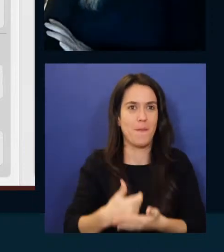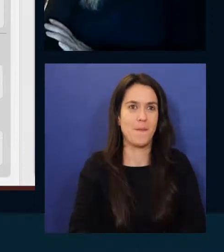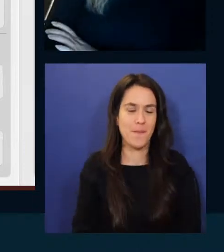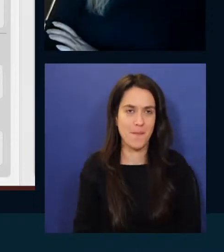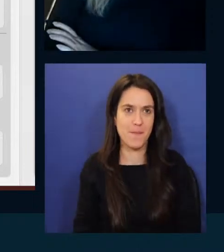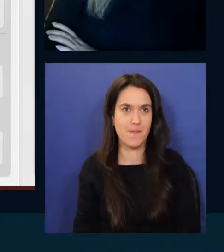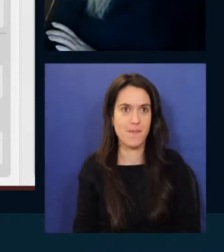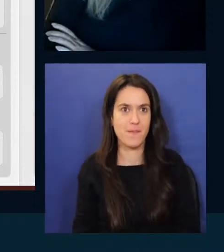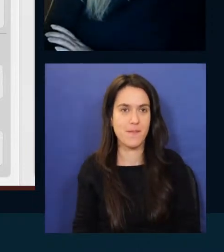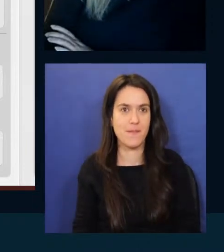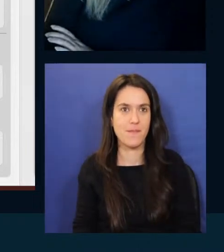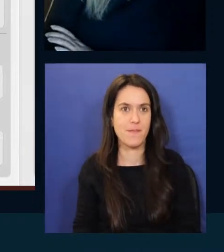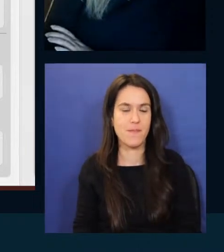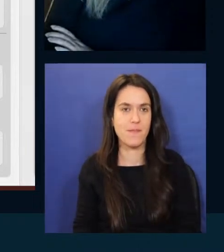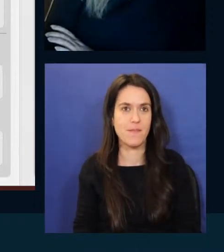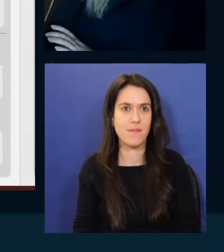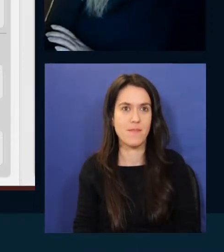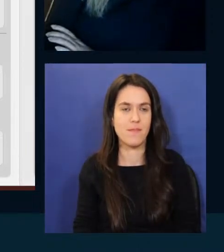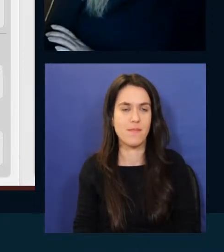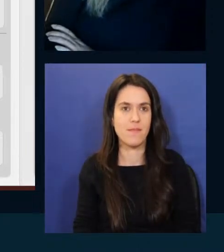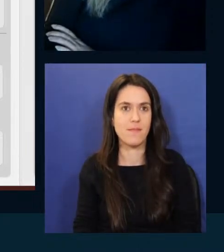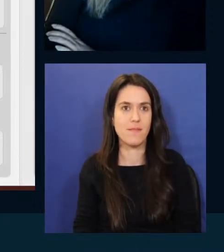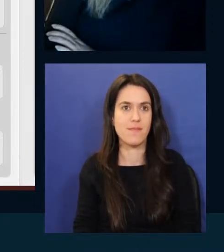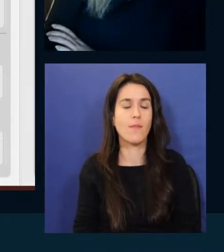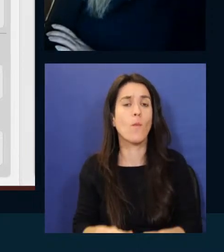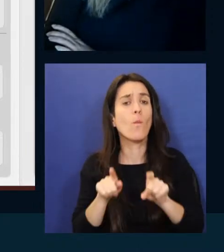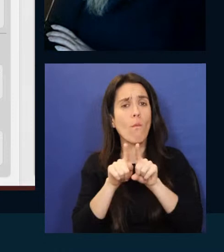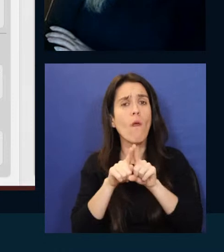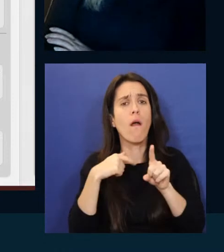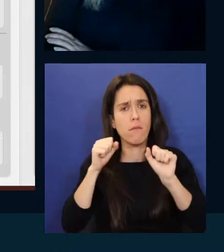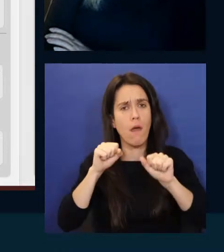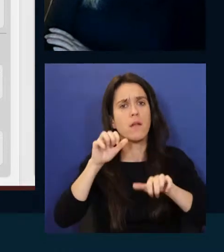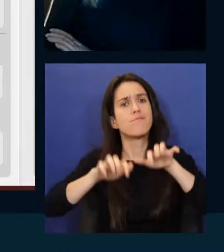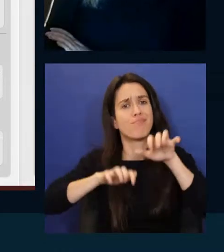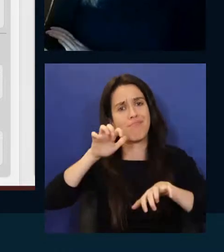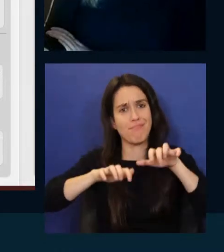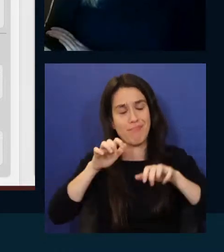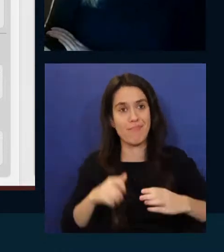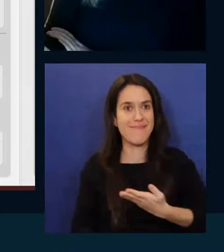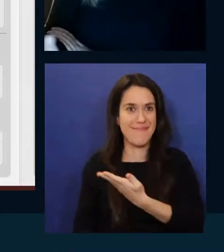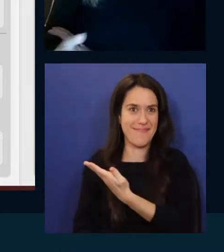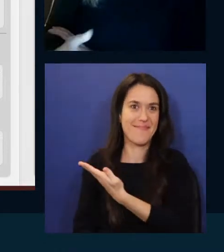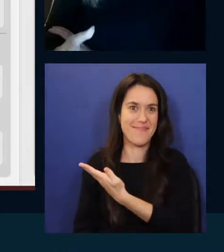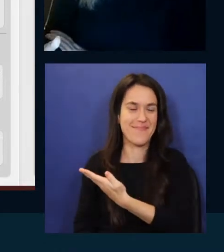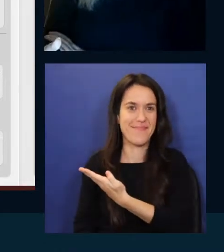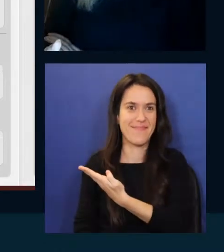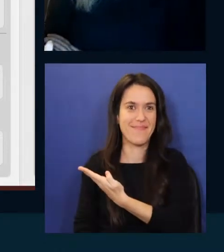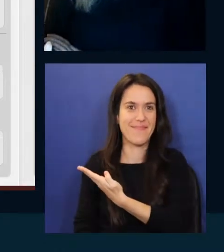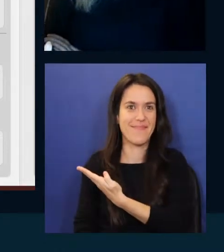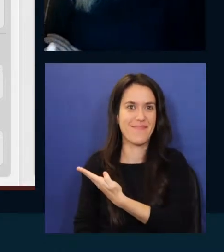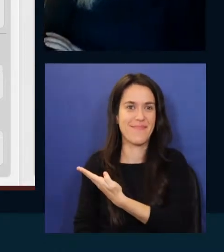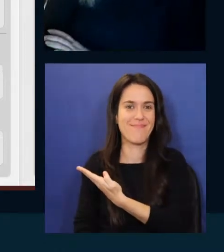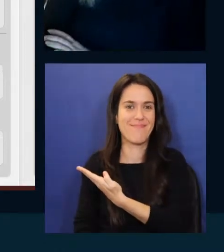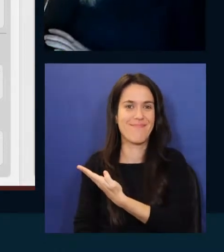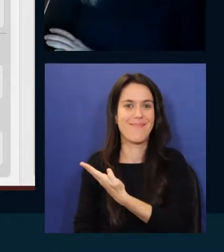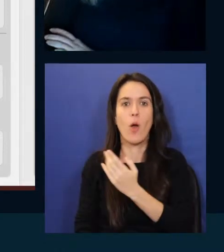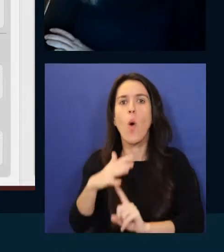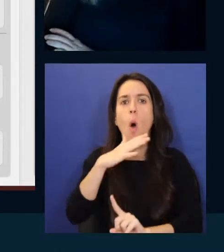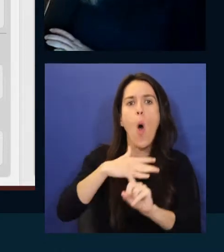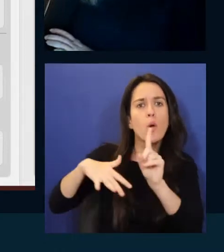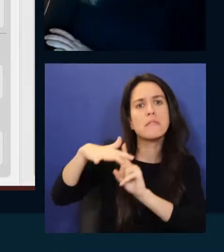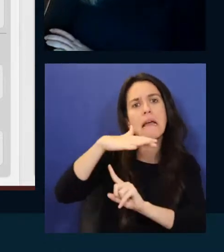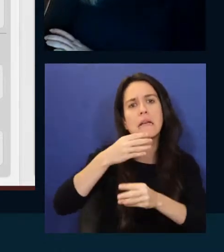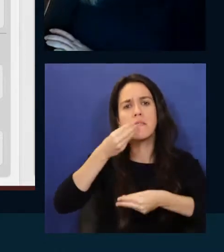And then of course I can add in a additional text to give some context to which